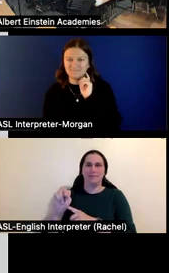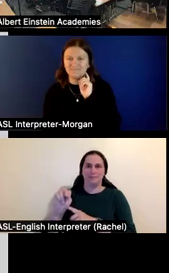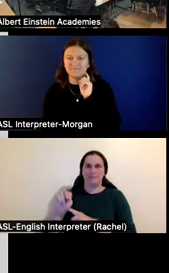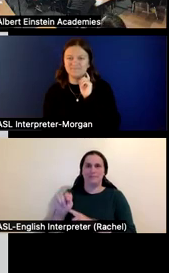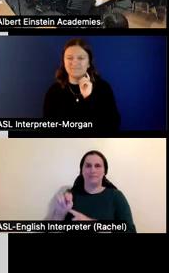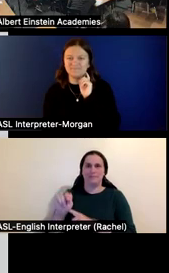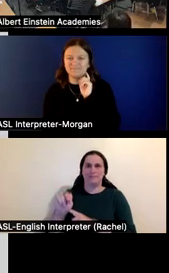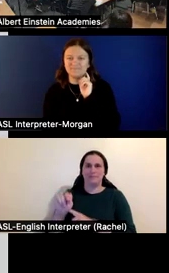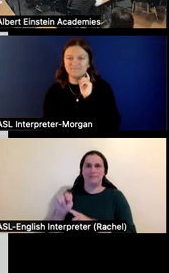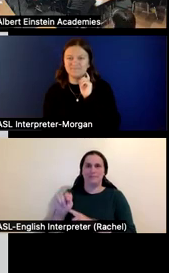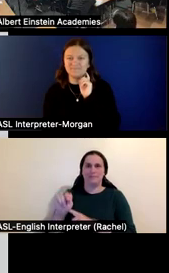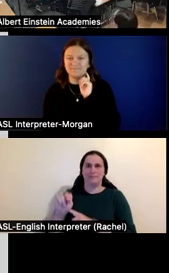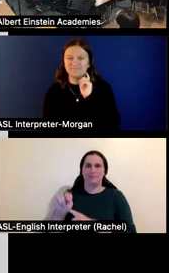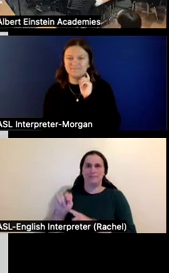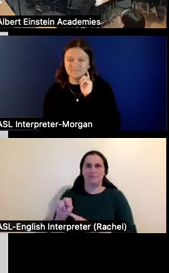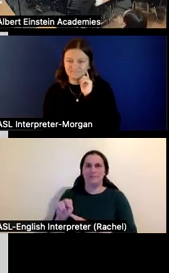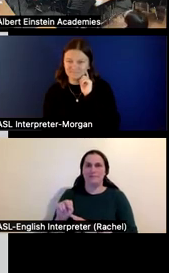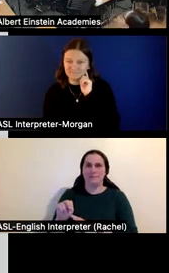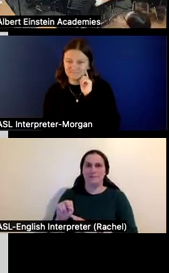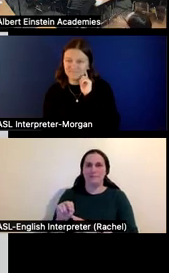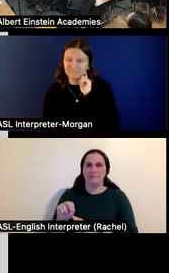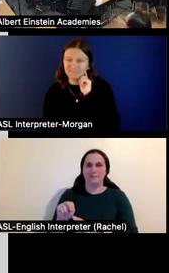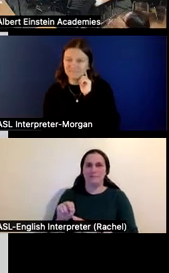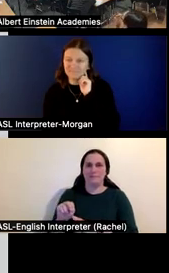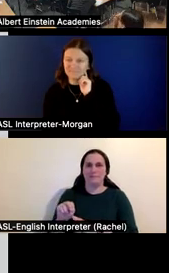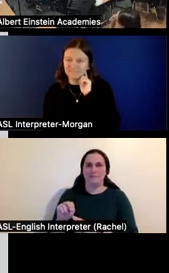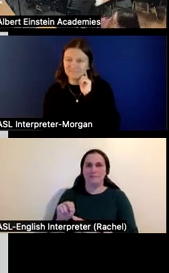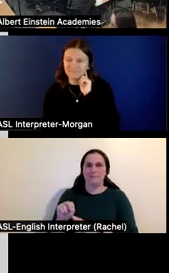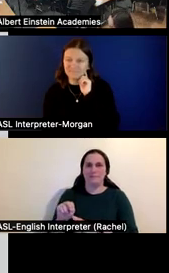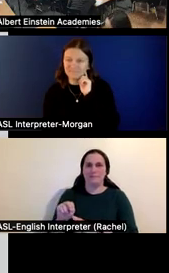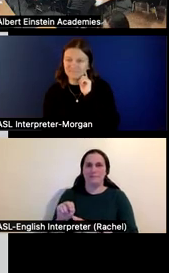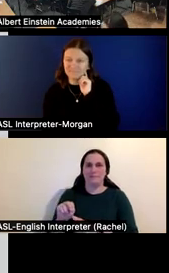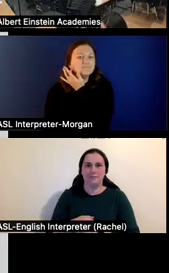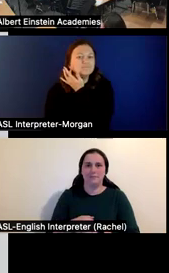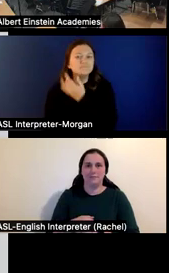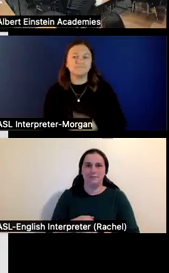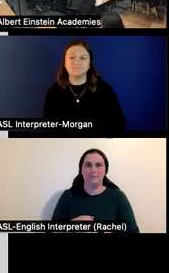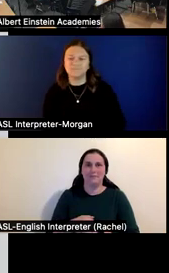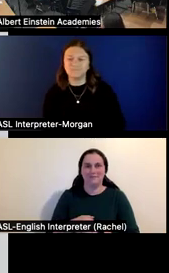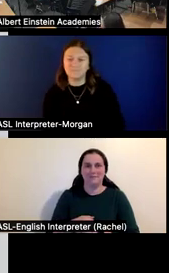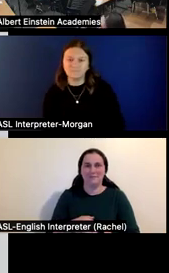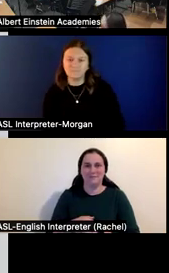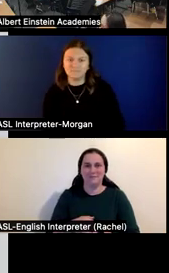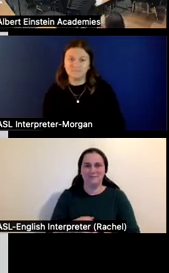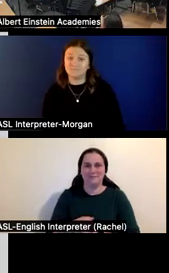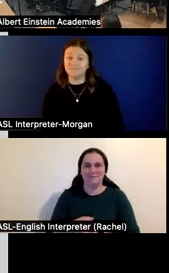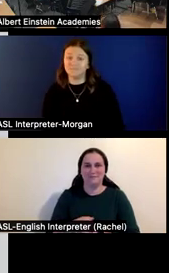The other one is Schuhe. Schuhe anziehen. Fire. Schuhe